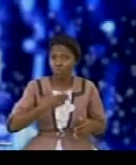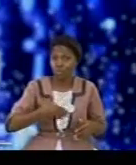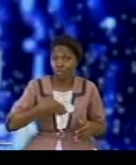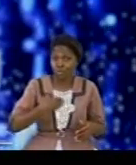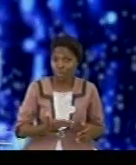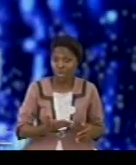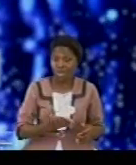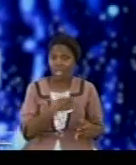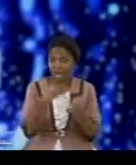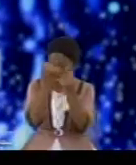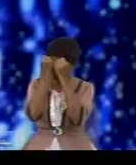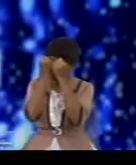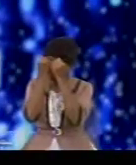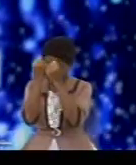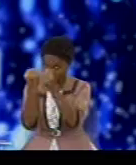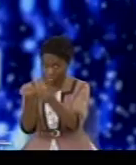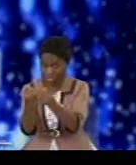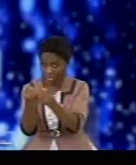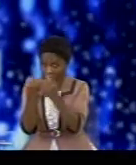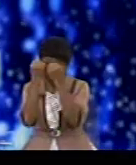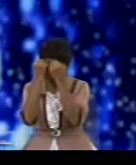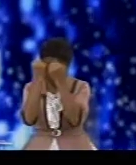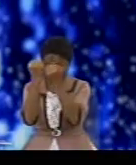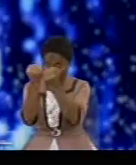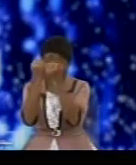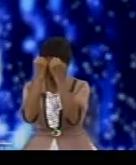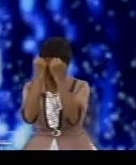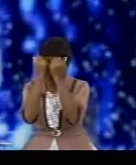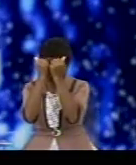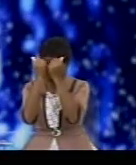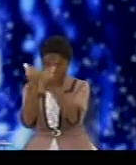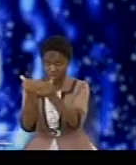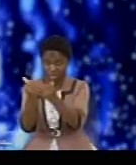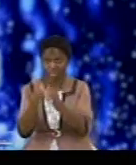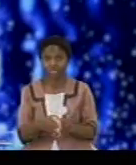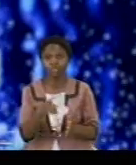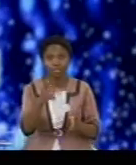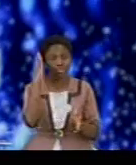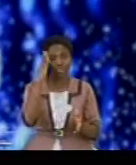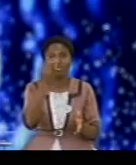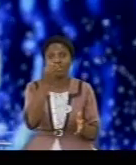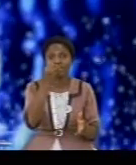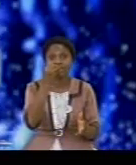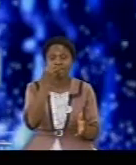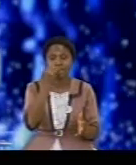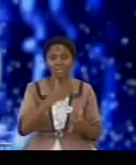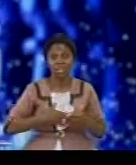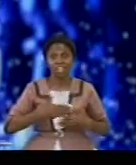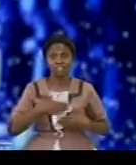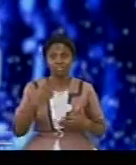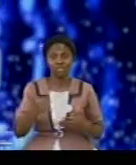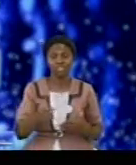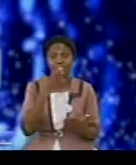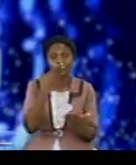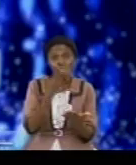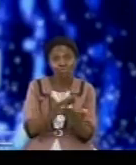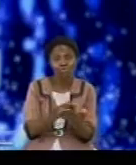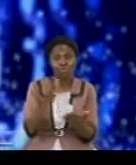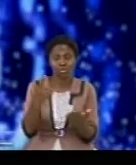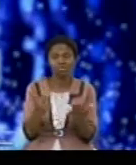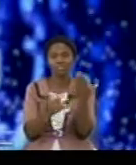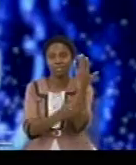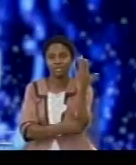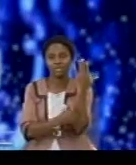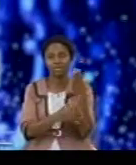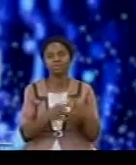and you shall also become, you shall be converted and become a citizen in the kingdom truly. I pray it will not be difficult for